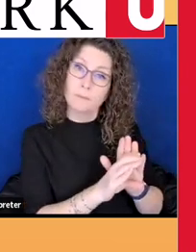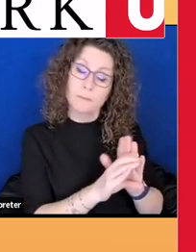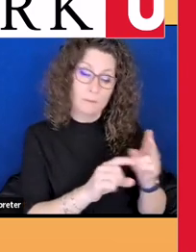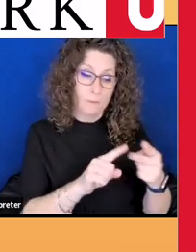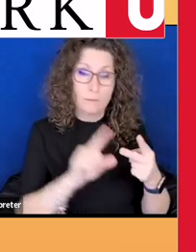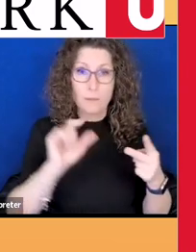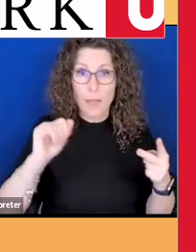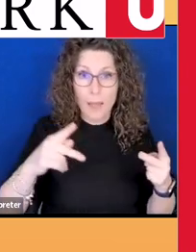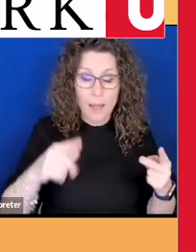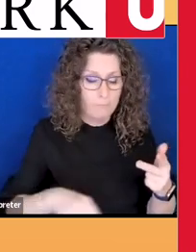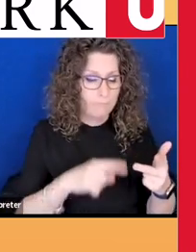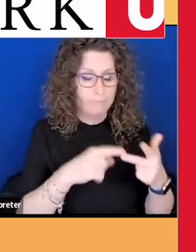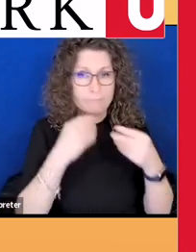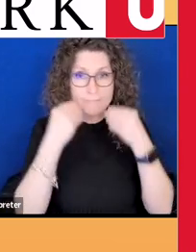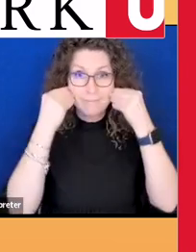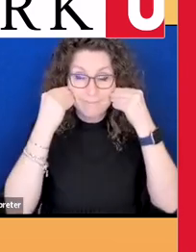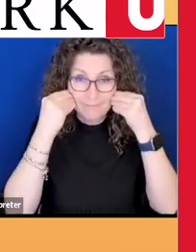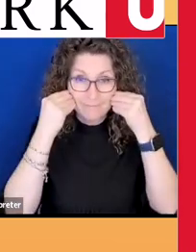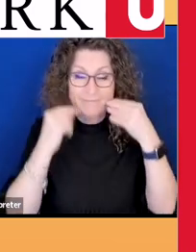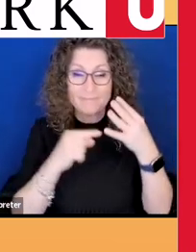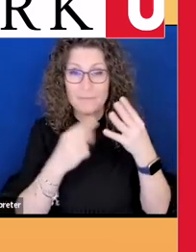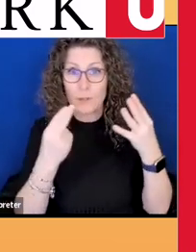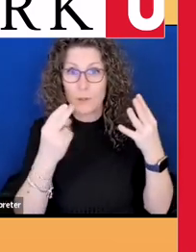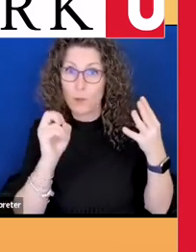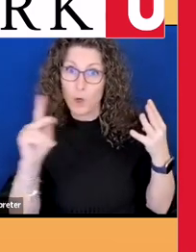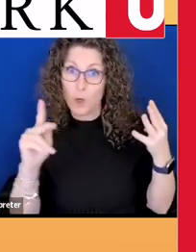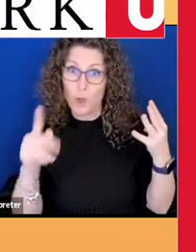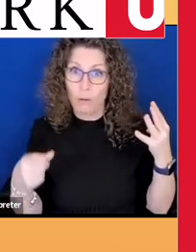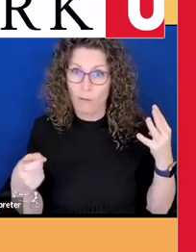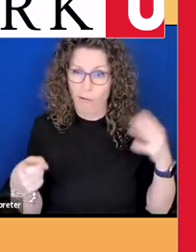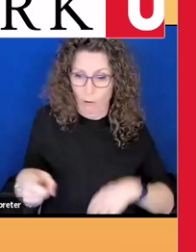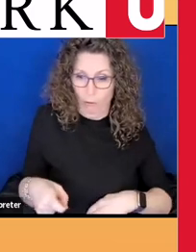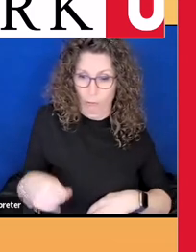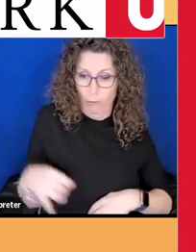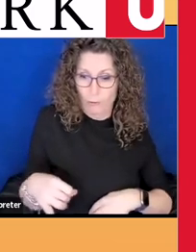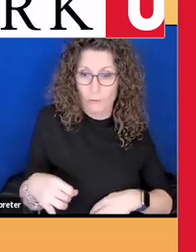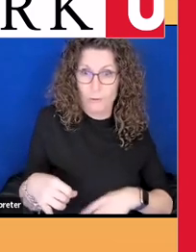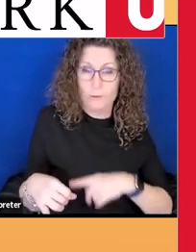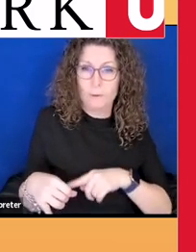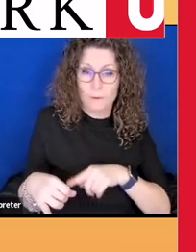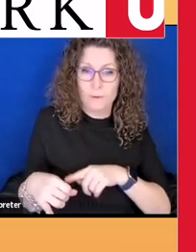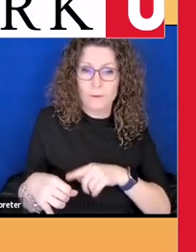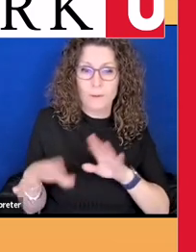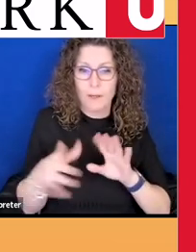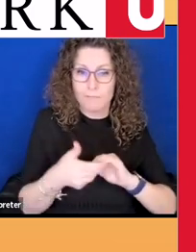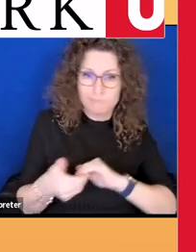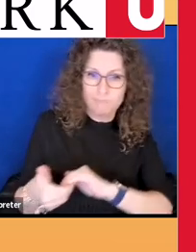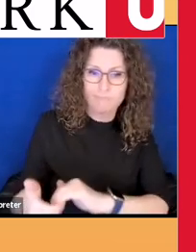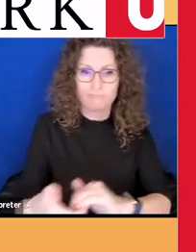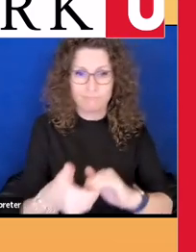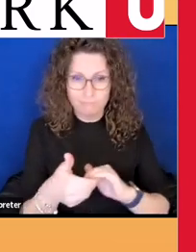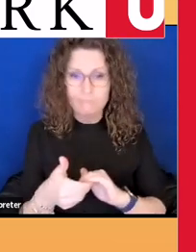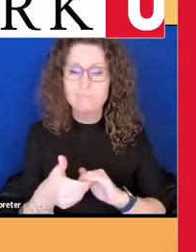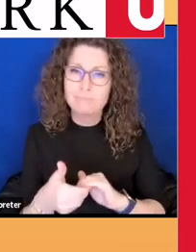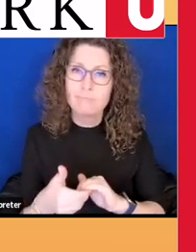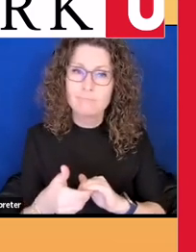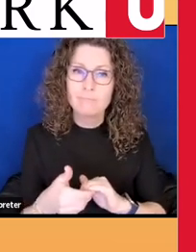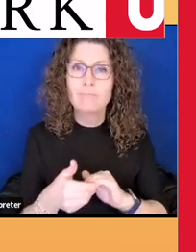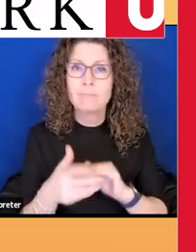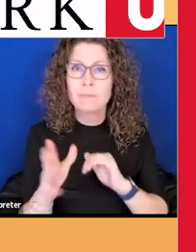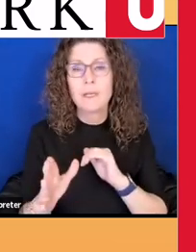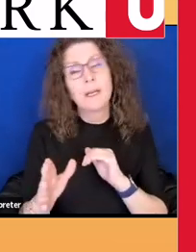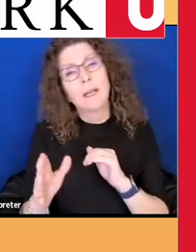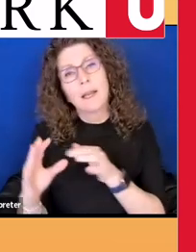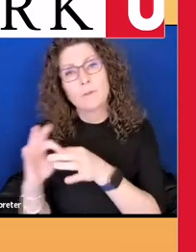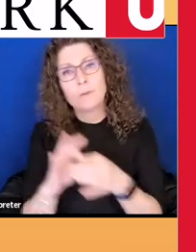smile provides a glimpse into our path toward affectional solidarities, which according to feminist political